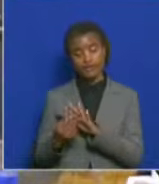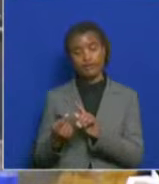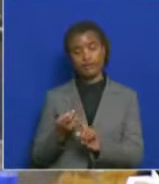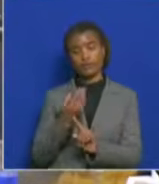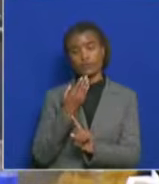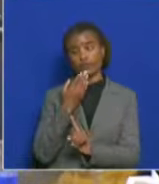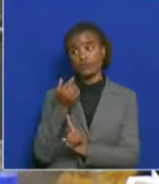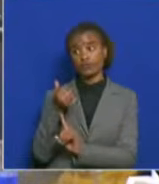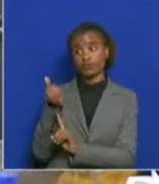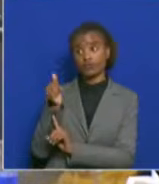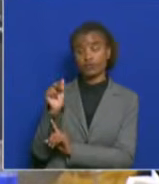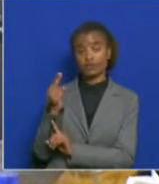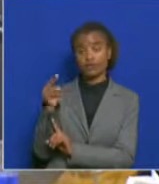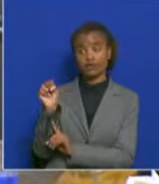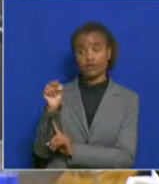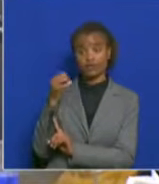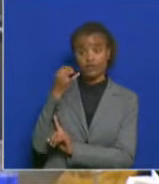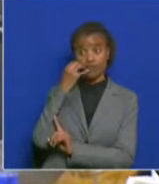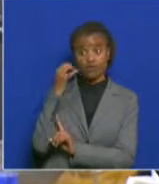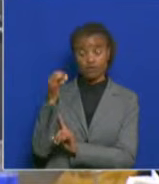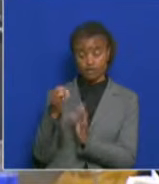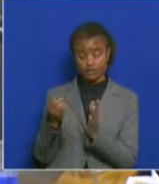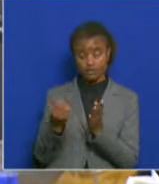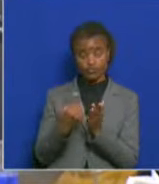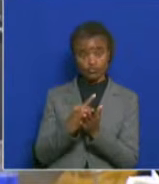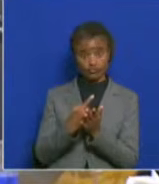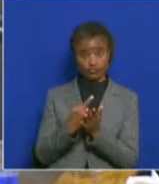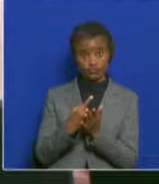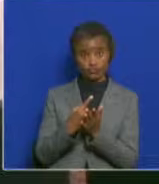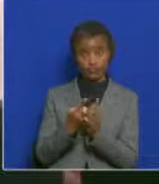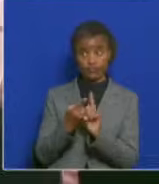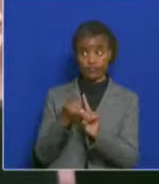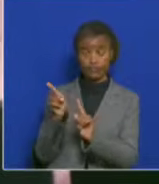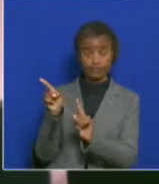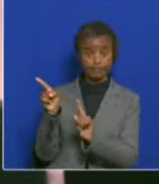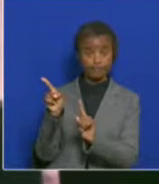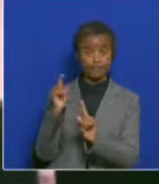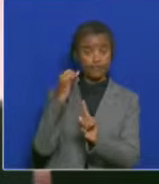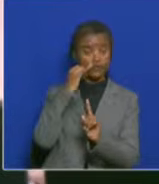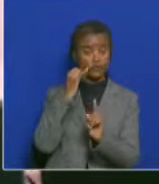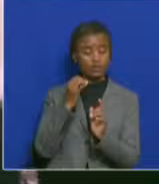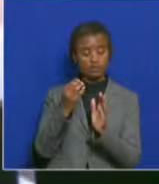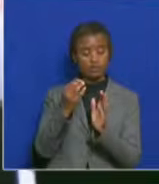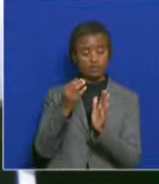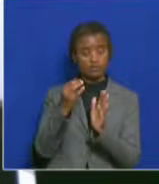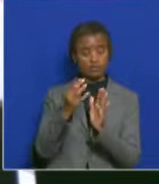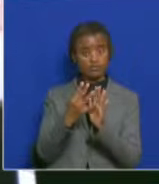that That is just for the correct. record? So let me explain, Yes.